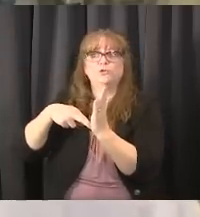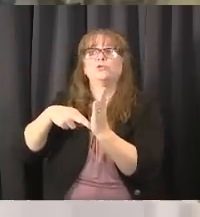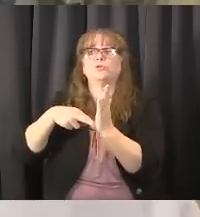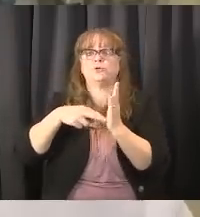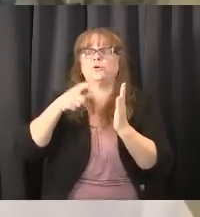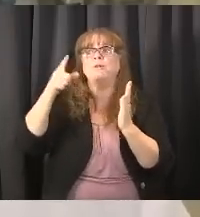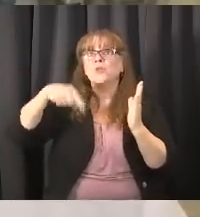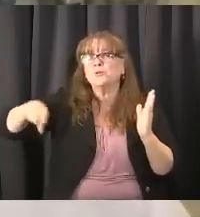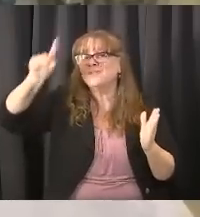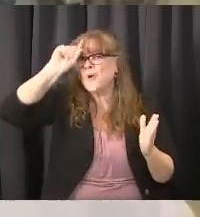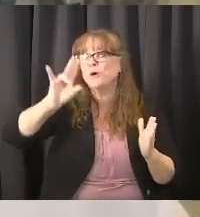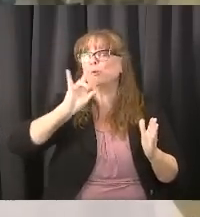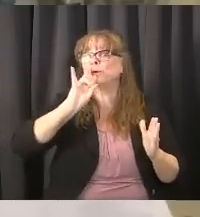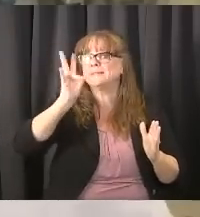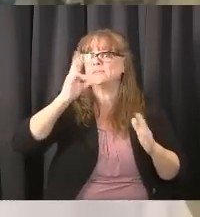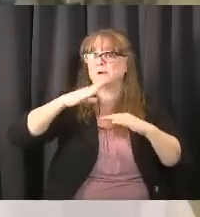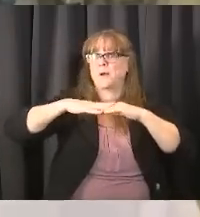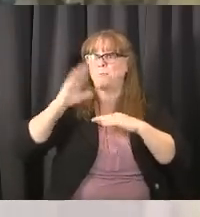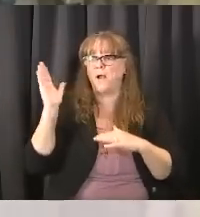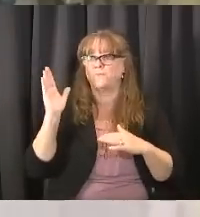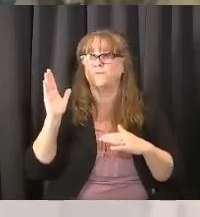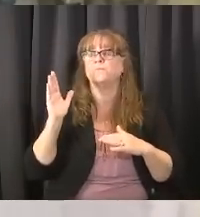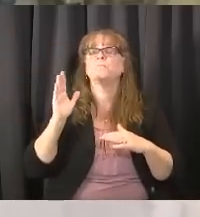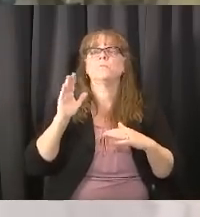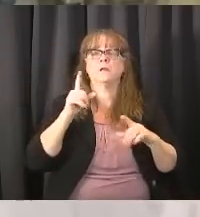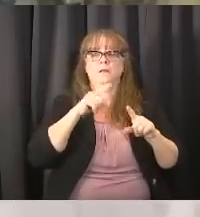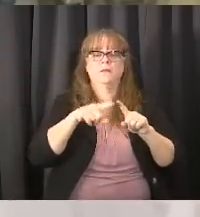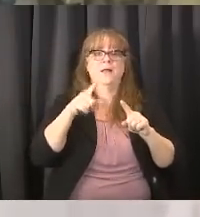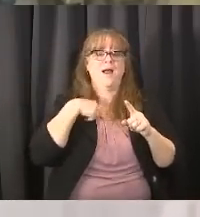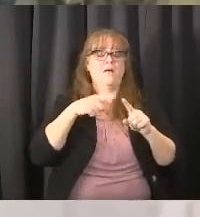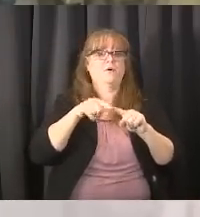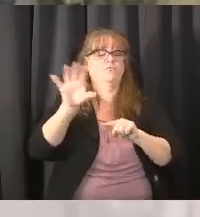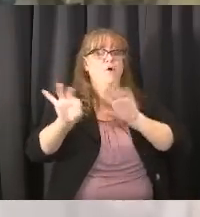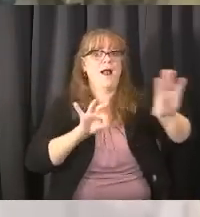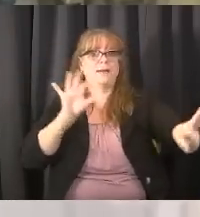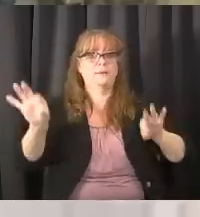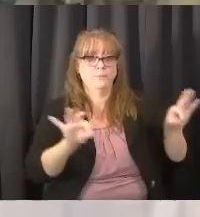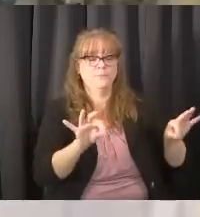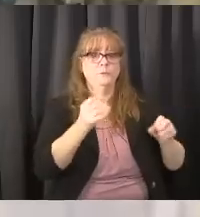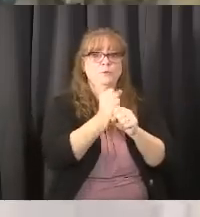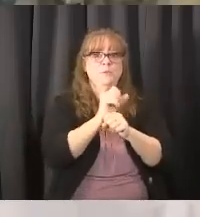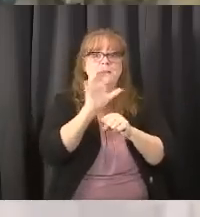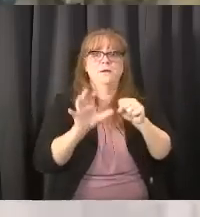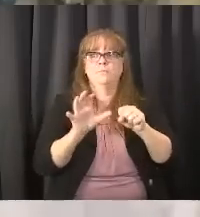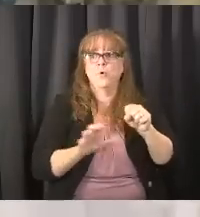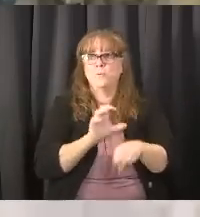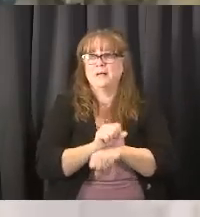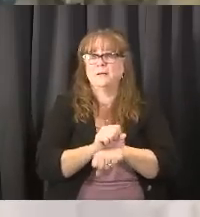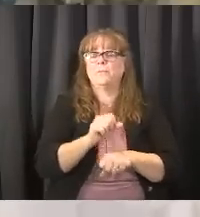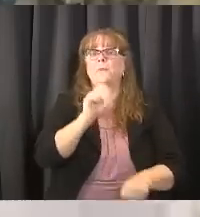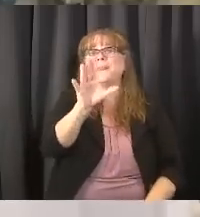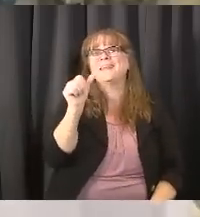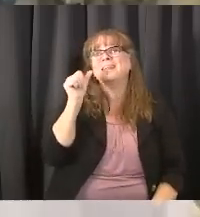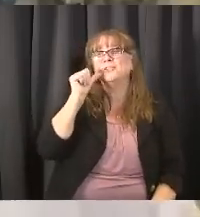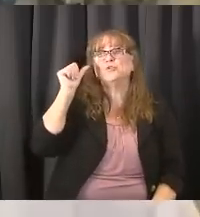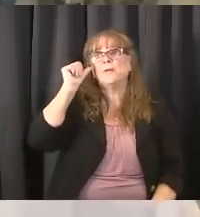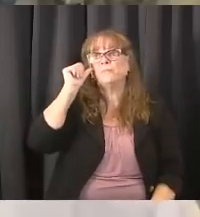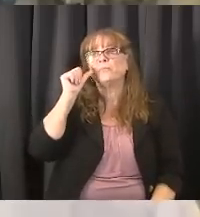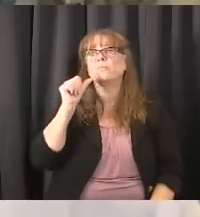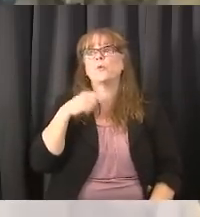vaccinating. And just today or last night, we sent out over 600 invitations to seniors over the age of 70 who were